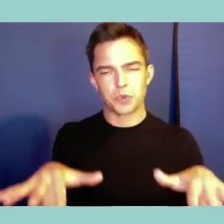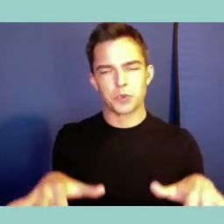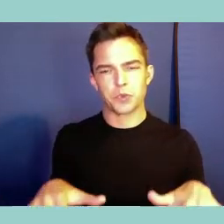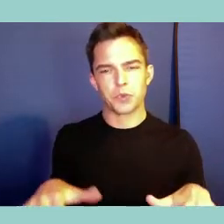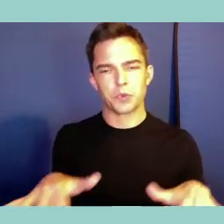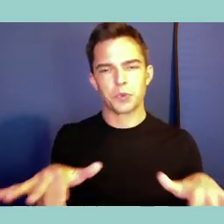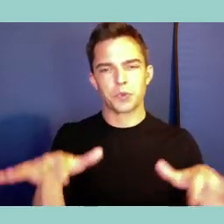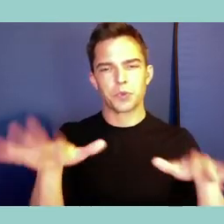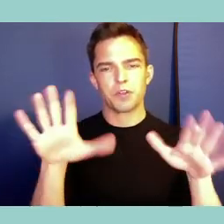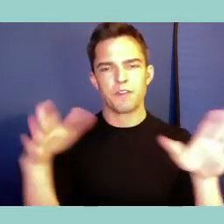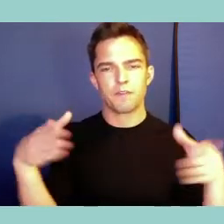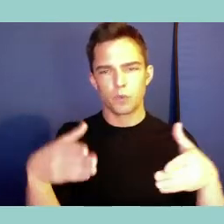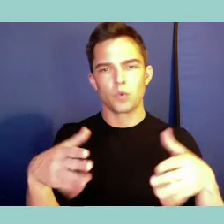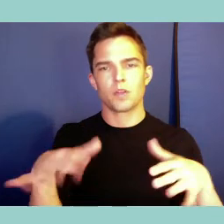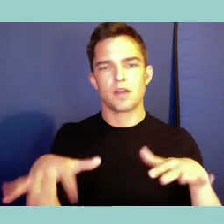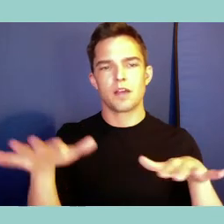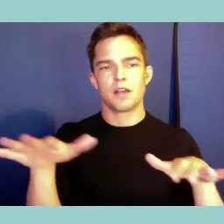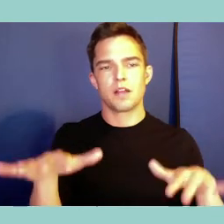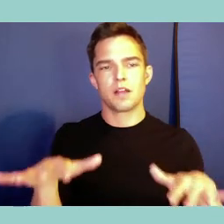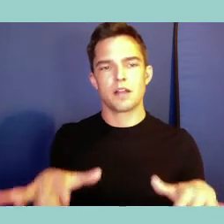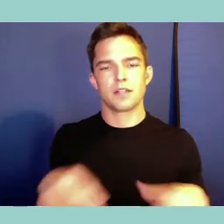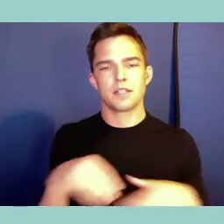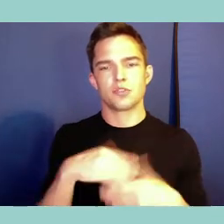voice makes in your body.